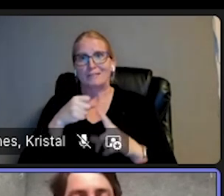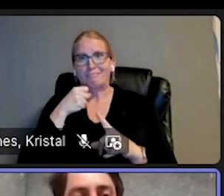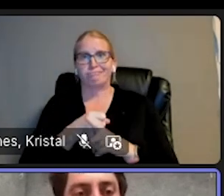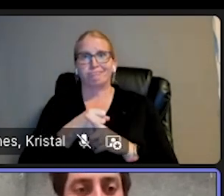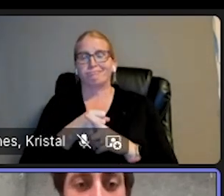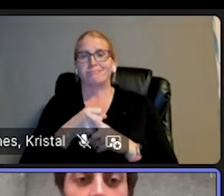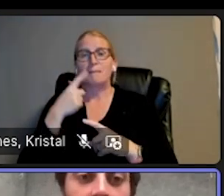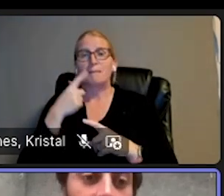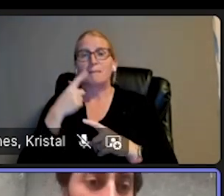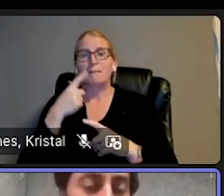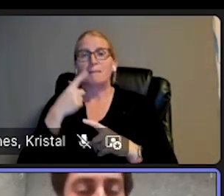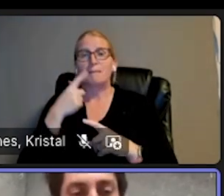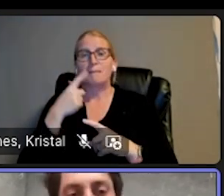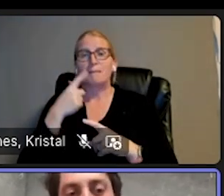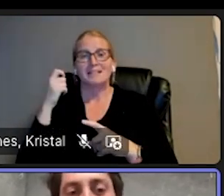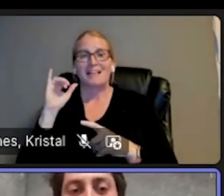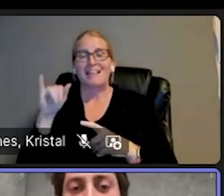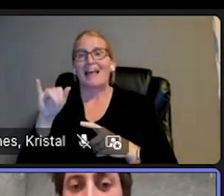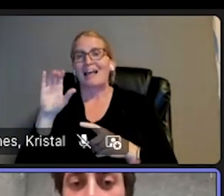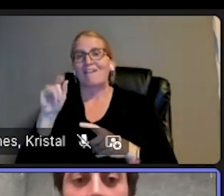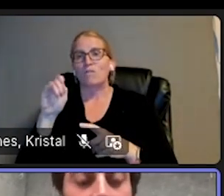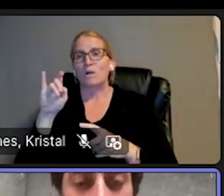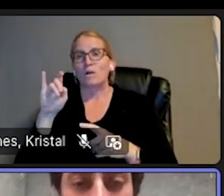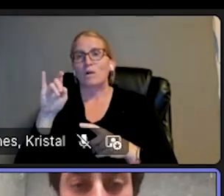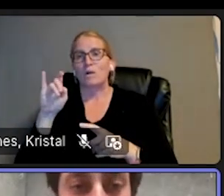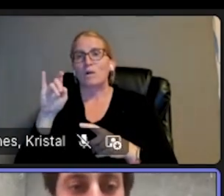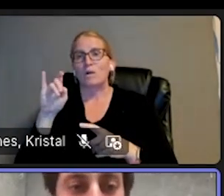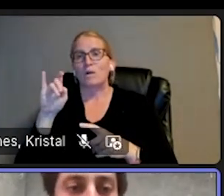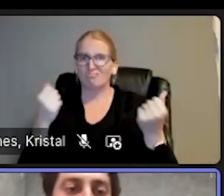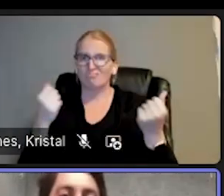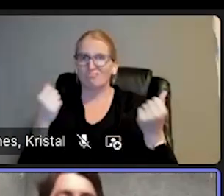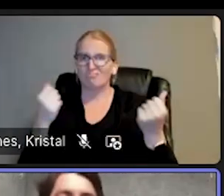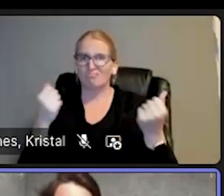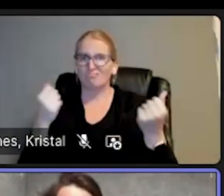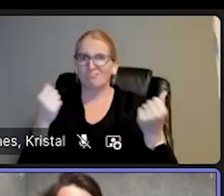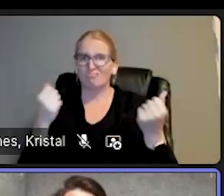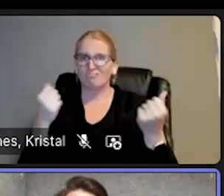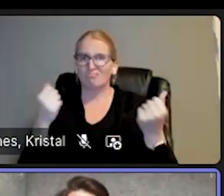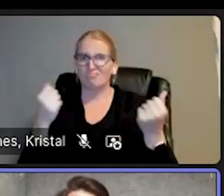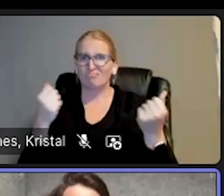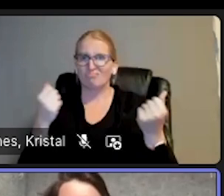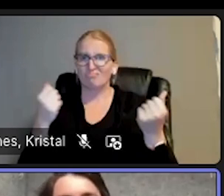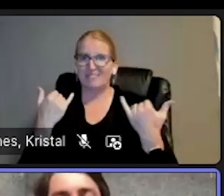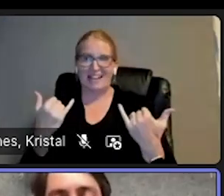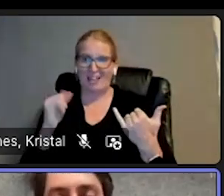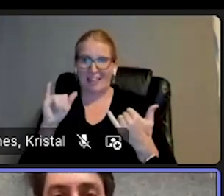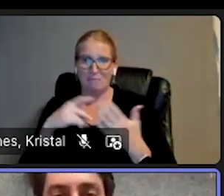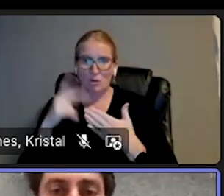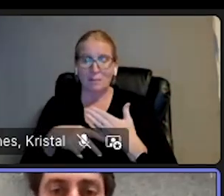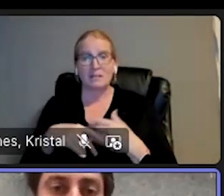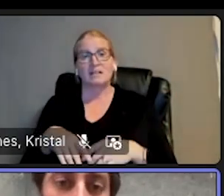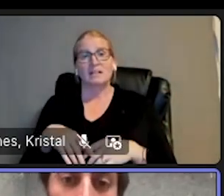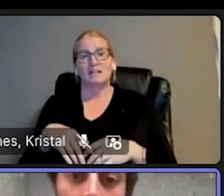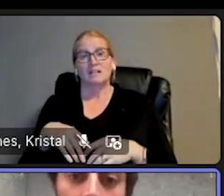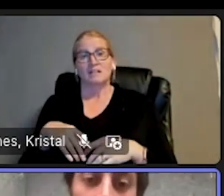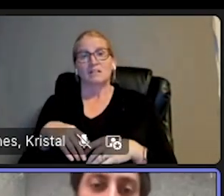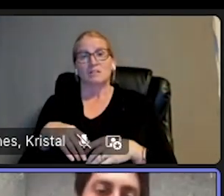affordable connectivity program is basically in the process of winding down. It had been providing $30 a month subsidy